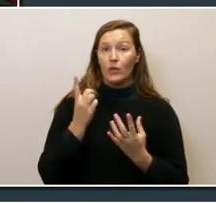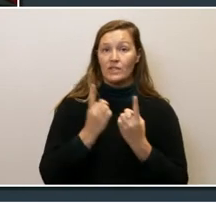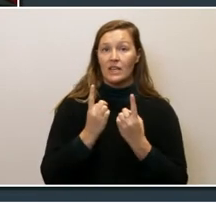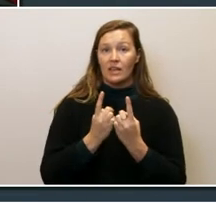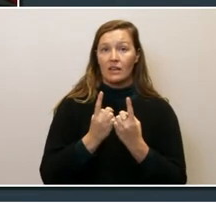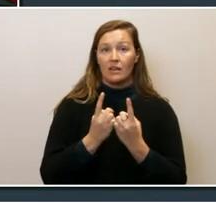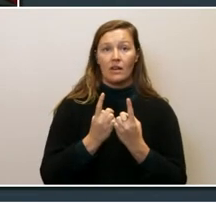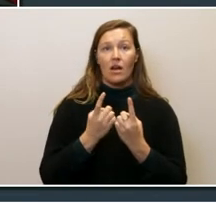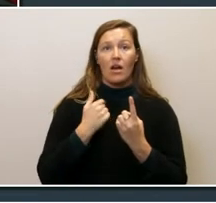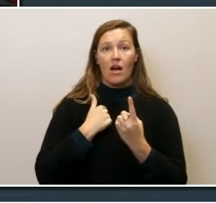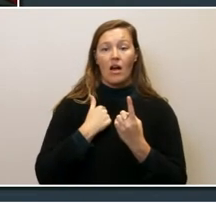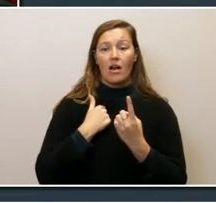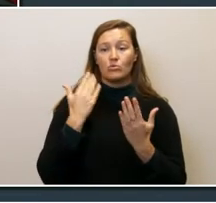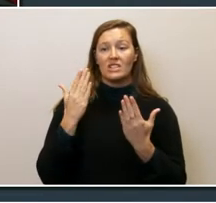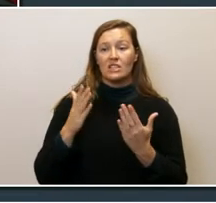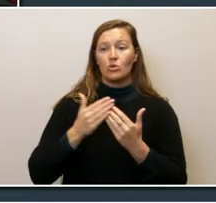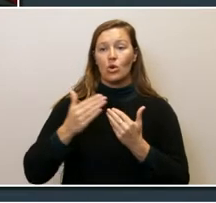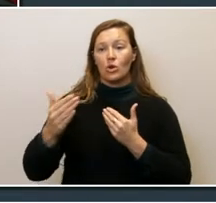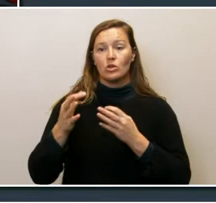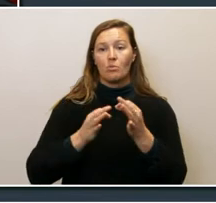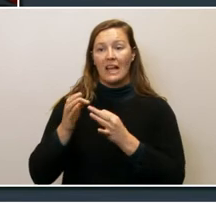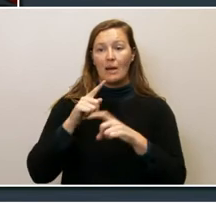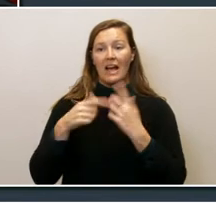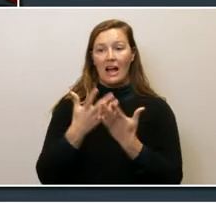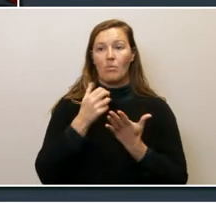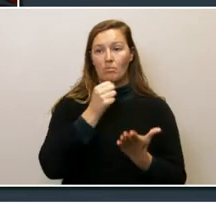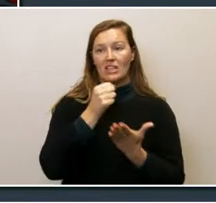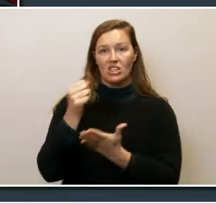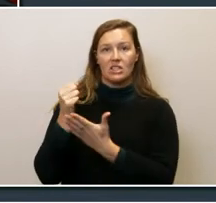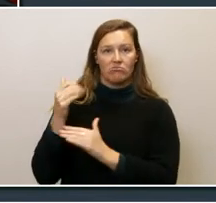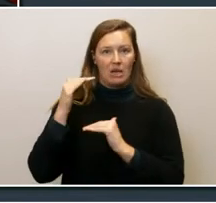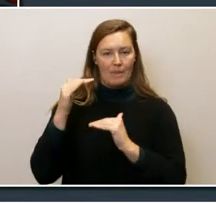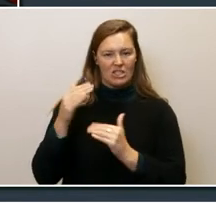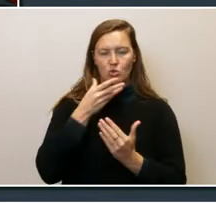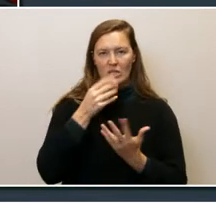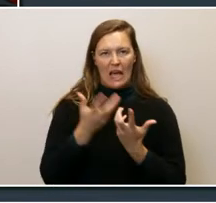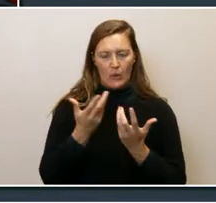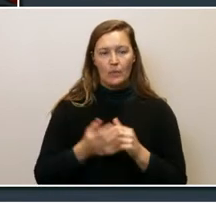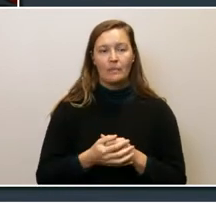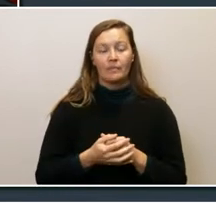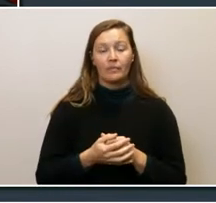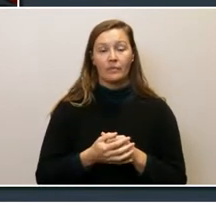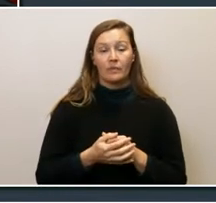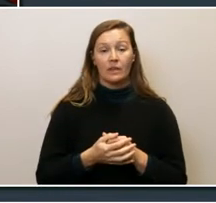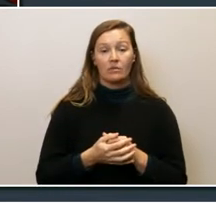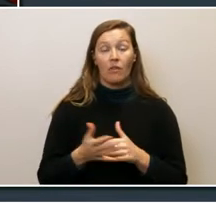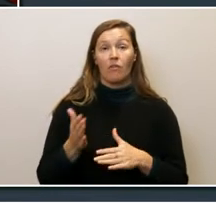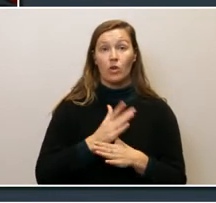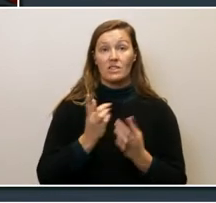my understanding as I'm presenting to a long-term plan around how the council allocates its budget, its limited budget. First and